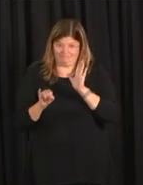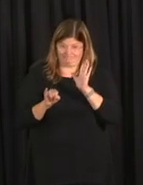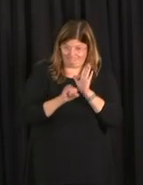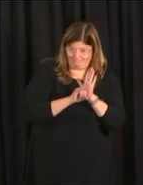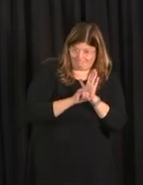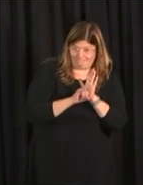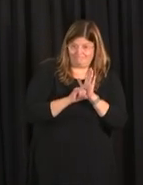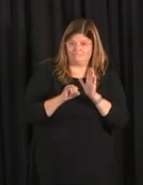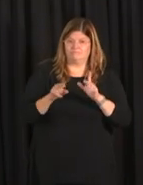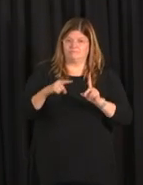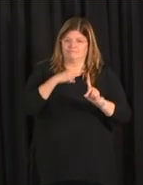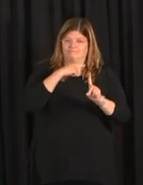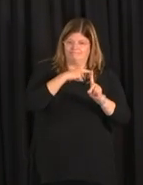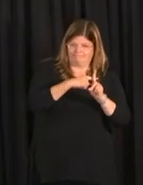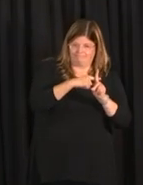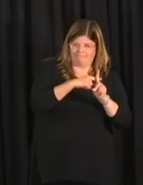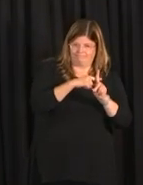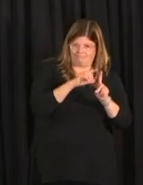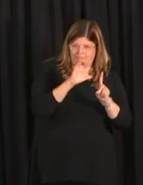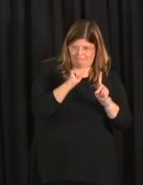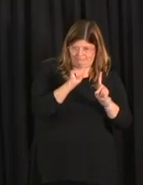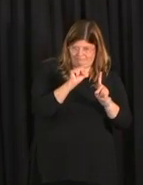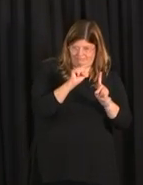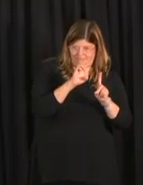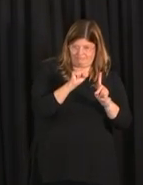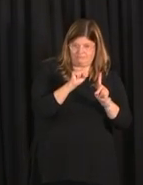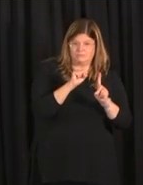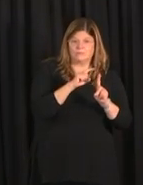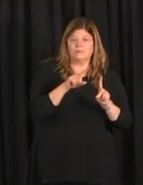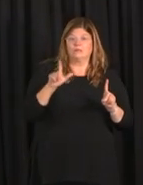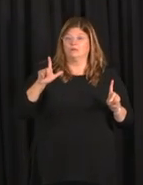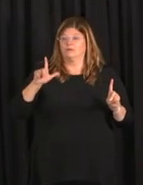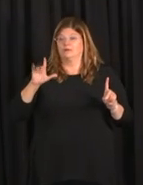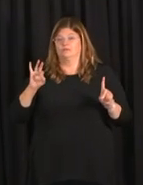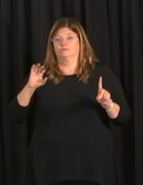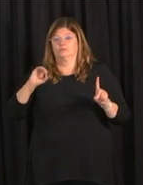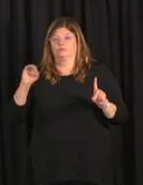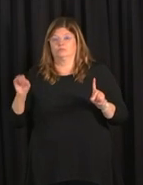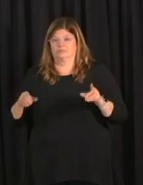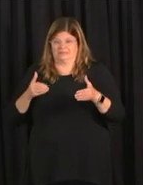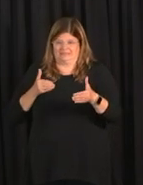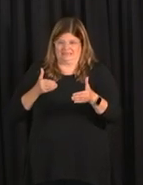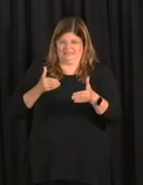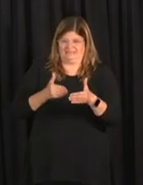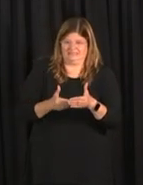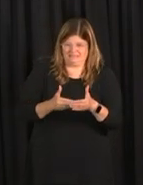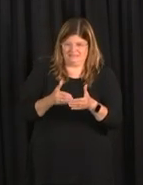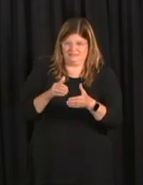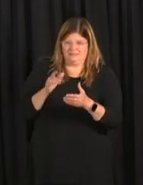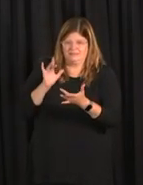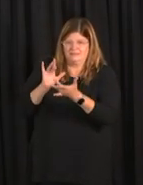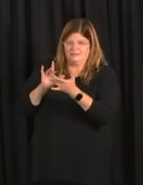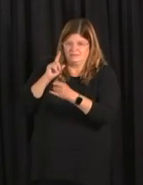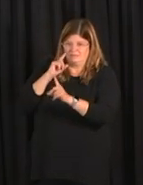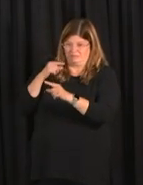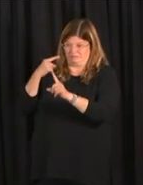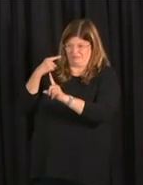visits are positive cases, whereas 29% were close contacts of positive cases.